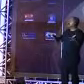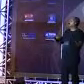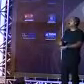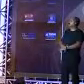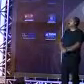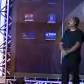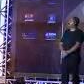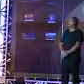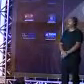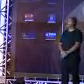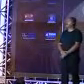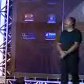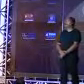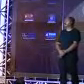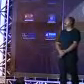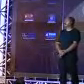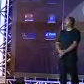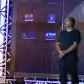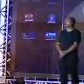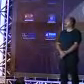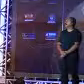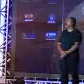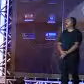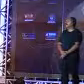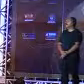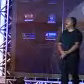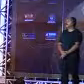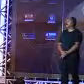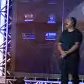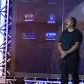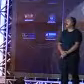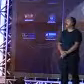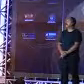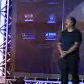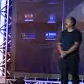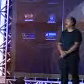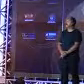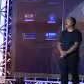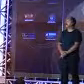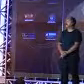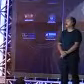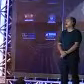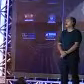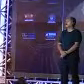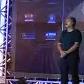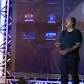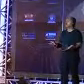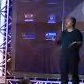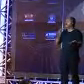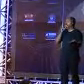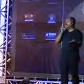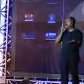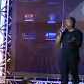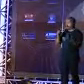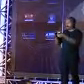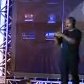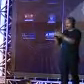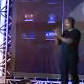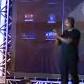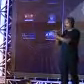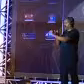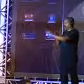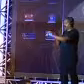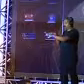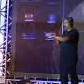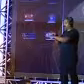economic system, what I have to say to you in another economic system is, can